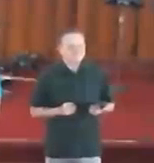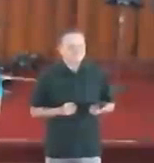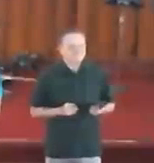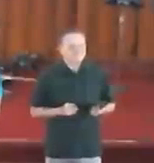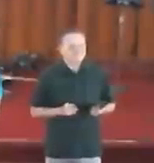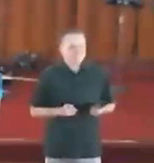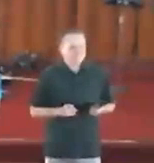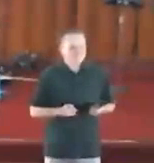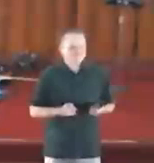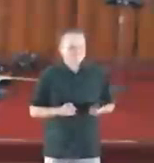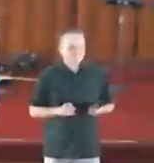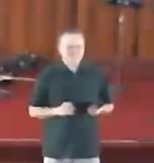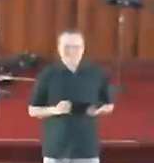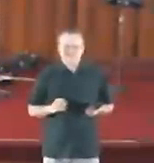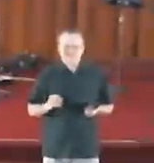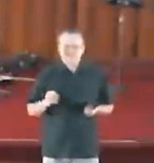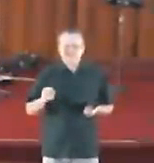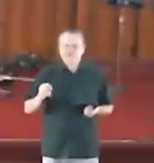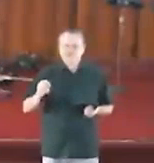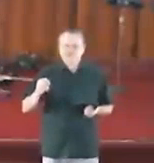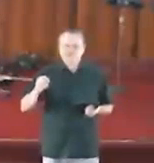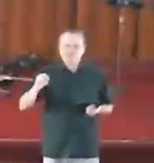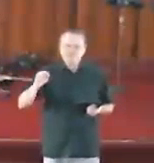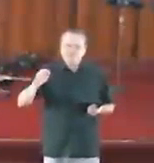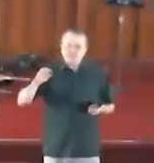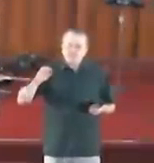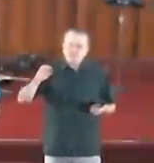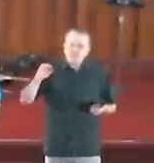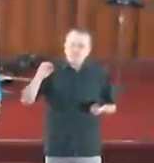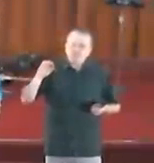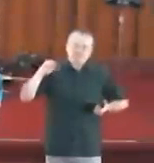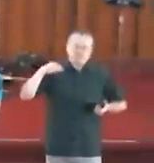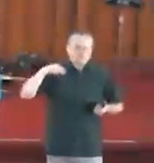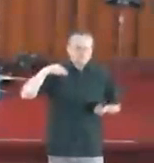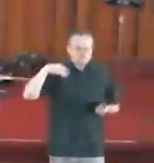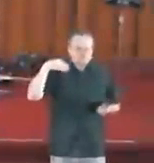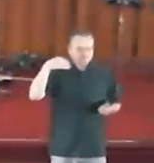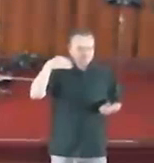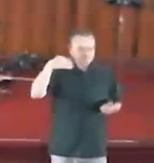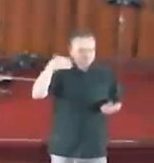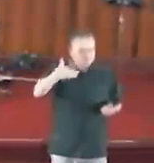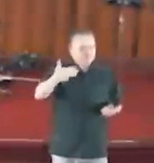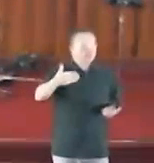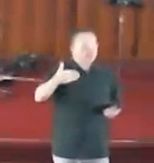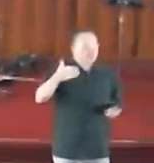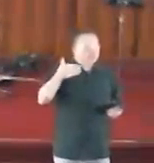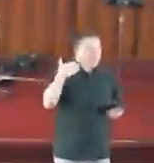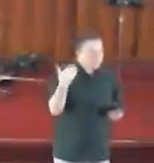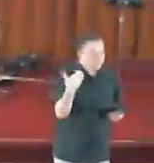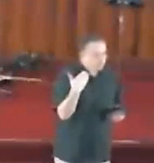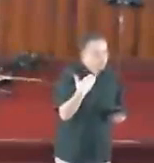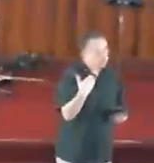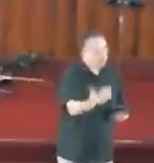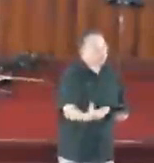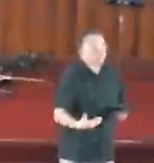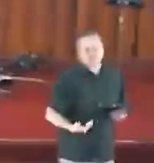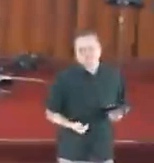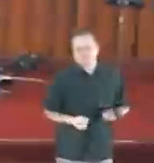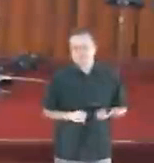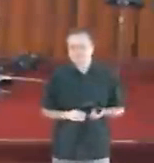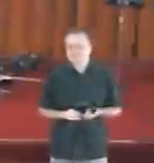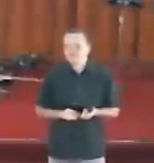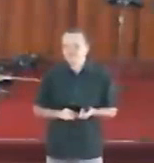go because this Paul was chasing the church. Pero Dios insistió y Ananías fue